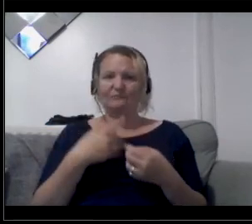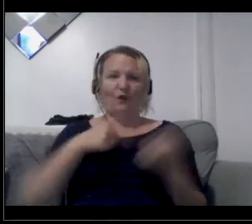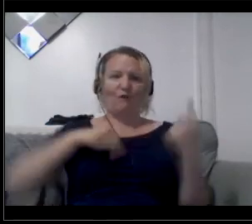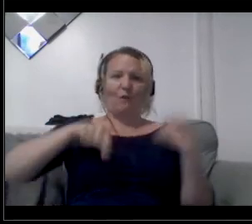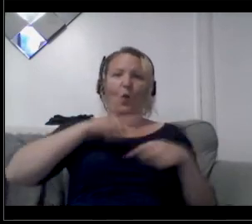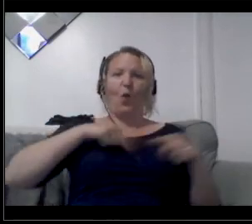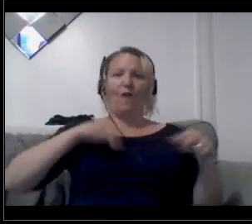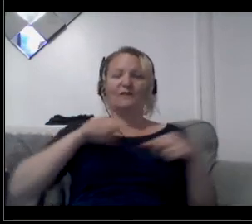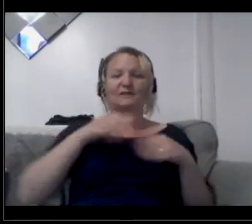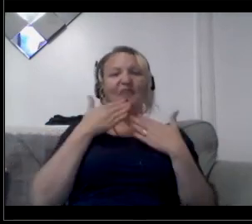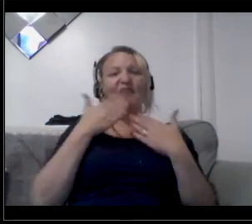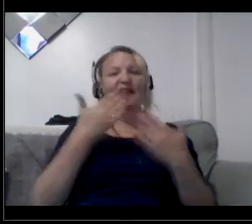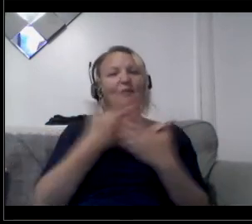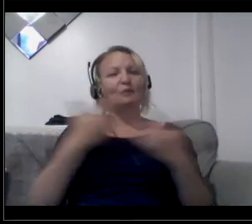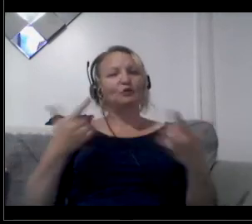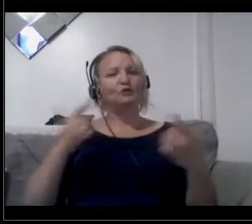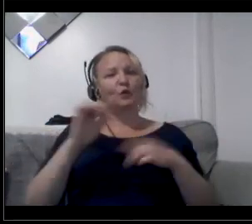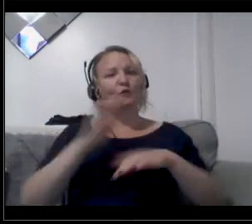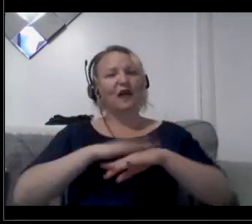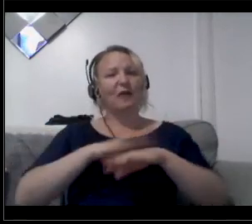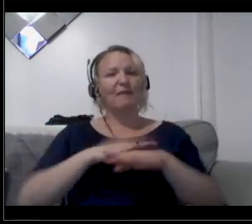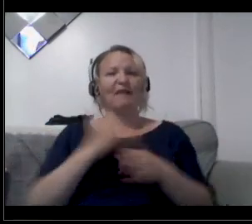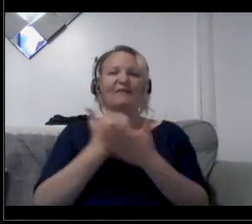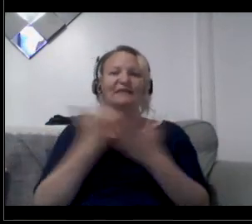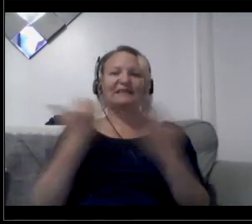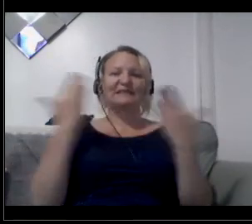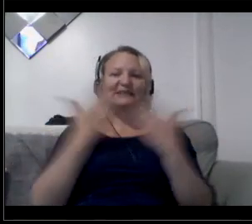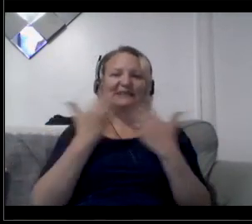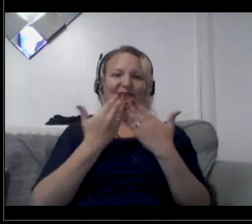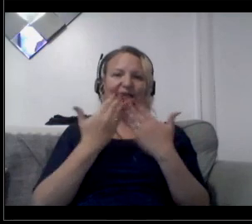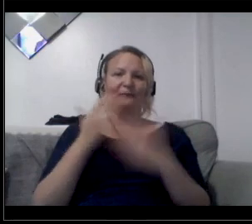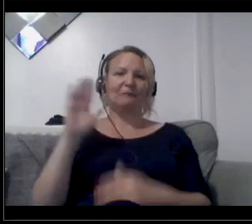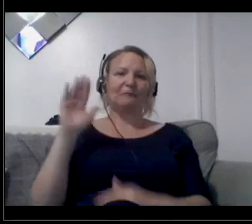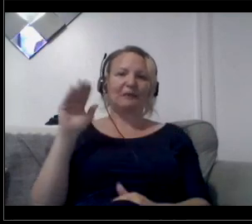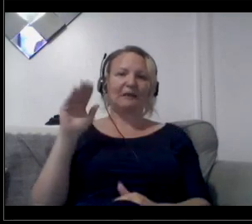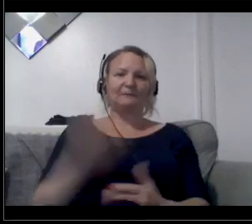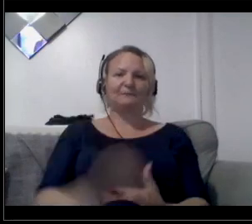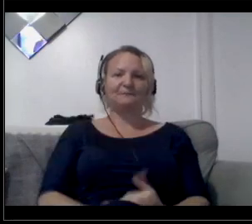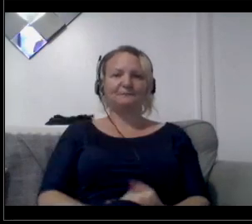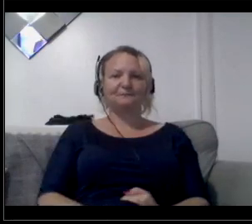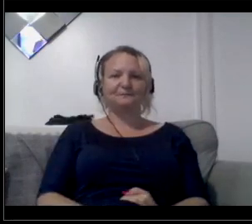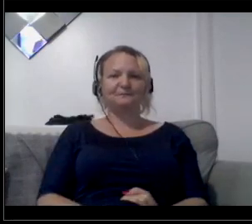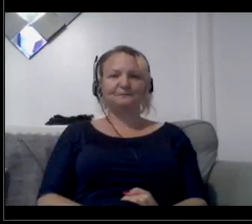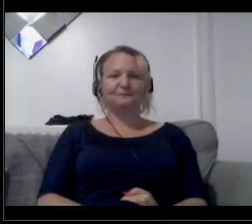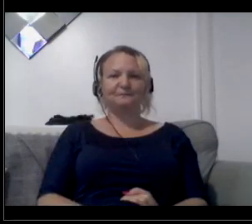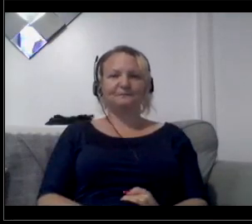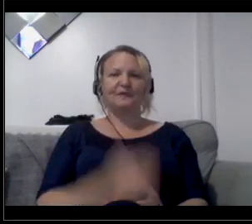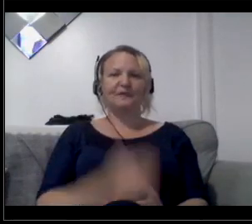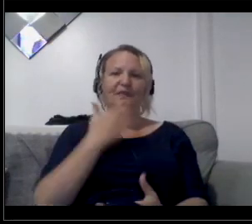thank you very much for your time and have a great evening. Bye-bye. Thanks all. Thank you.